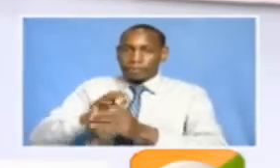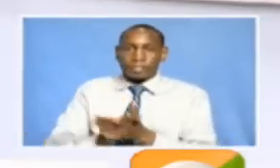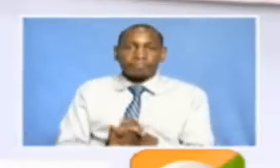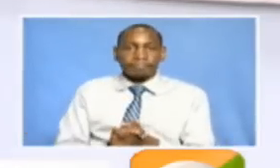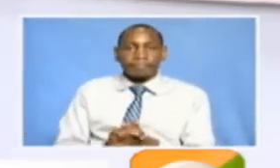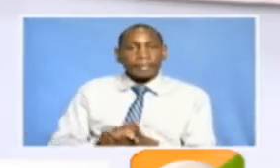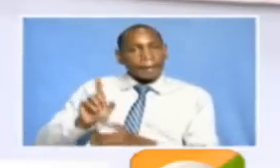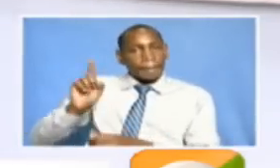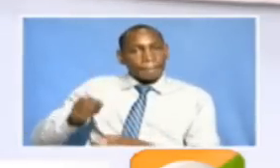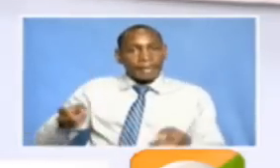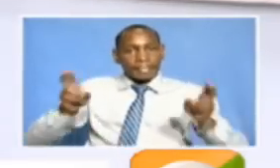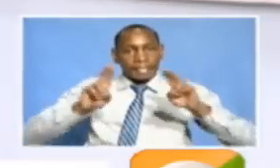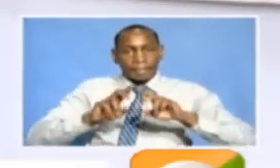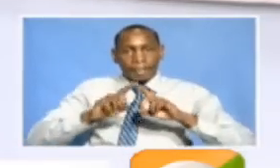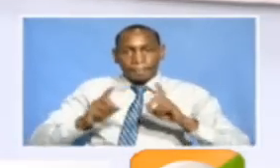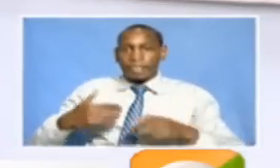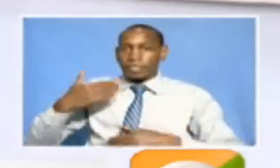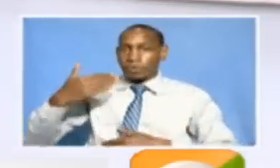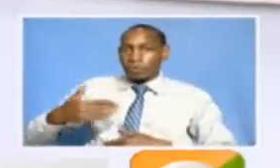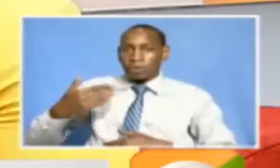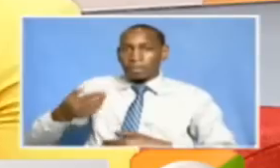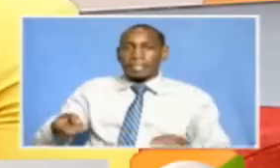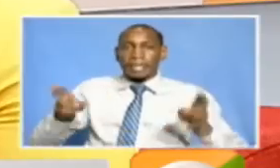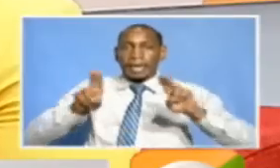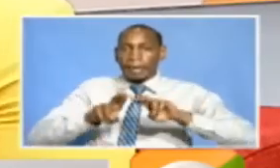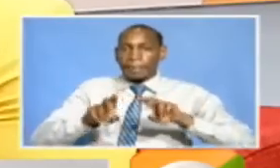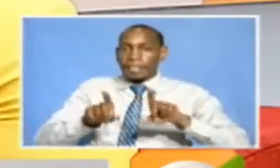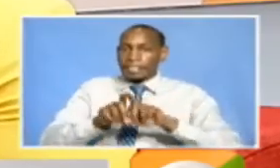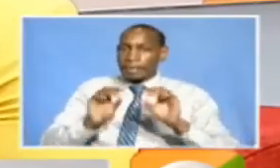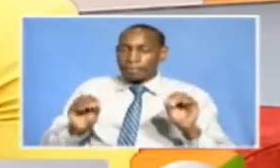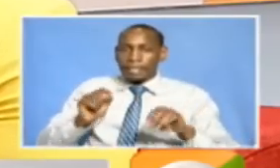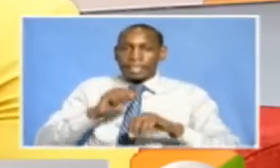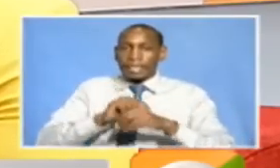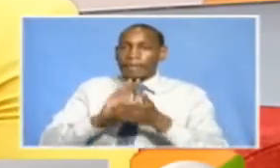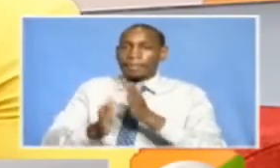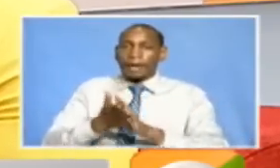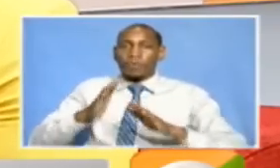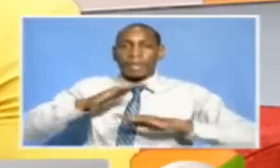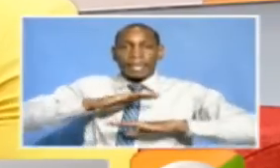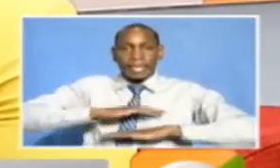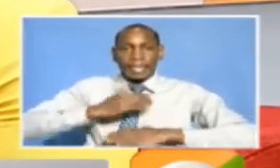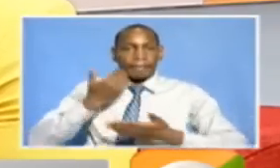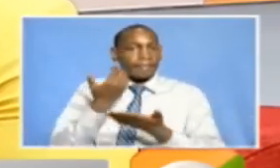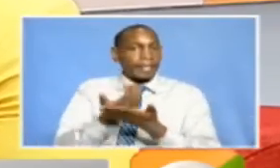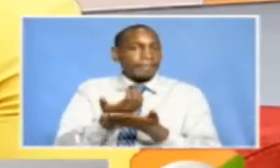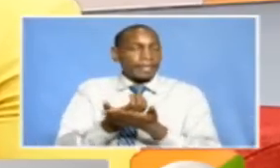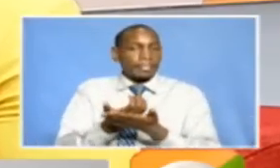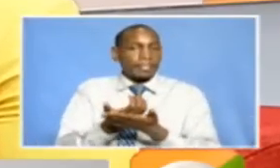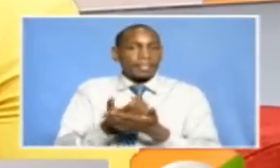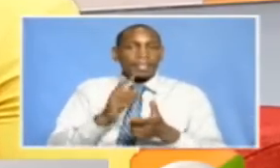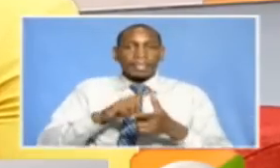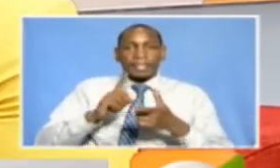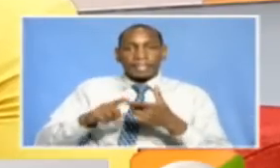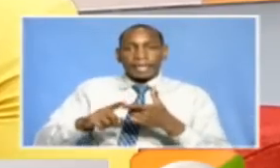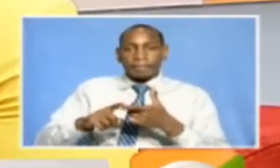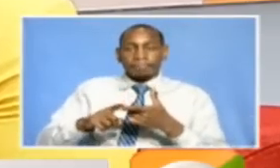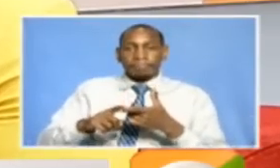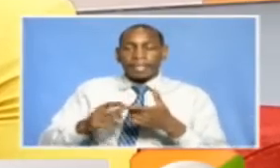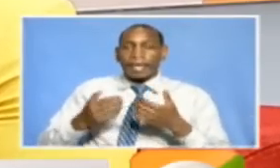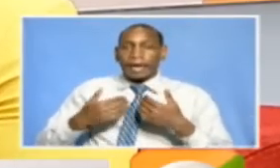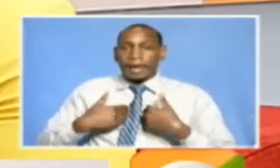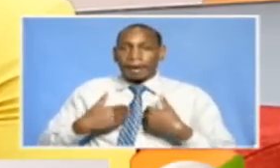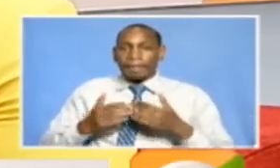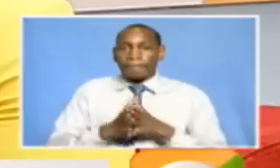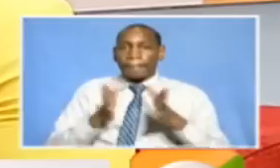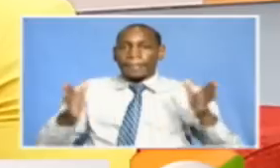that's what should happen, but more often than not, that does not happen. And the moment there is no sufficient evidence, then that creates a big barrier